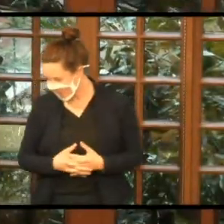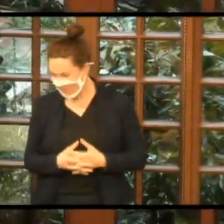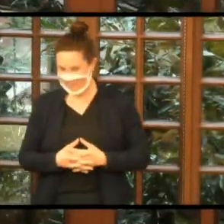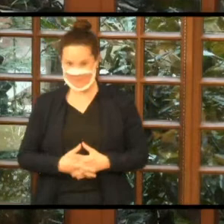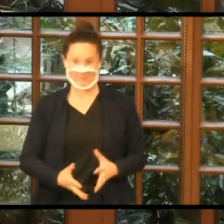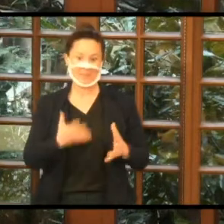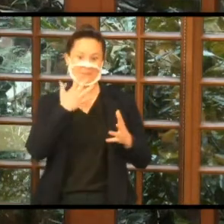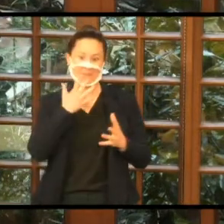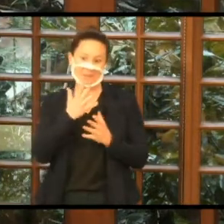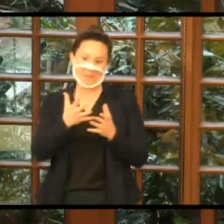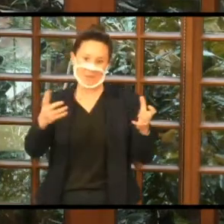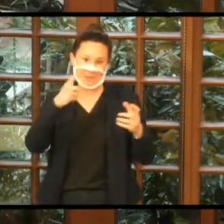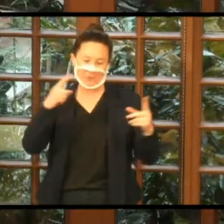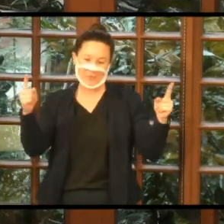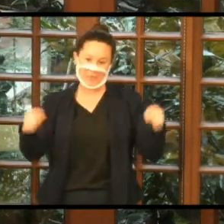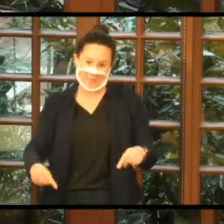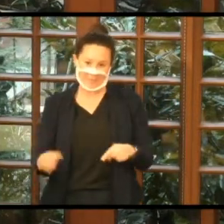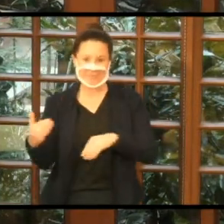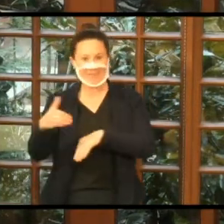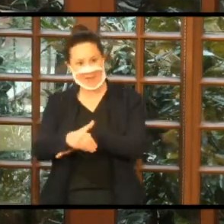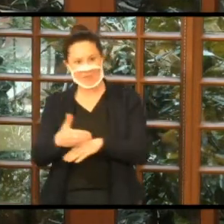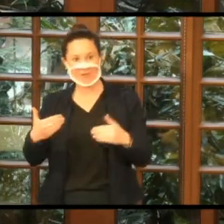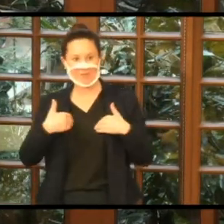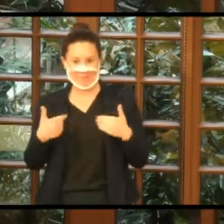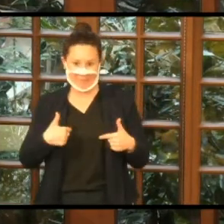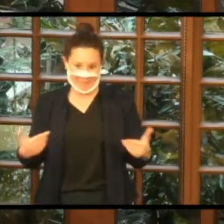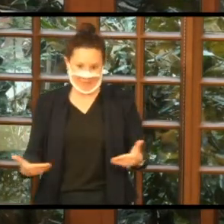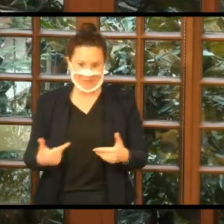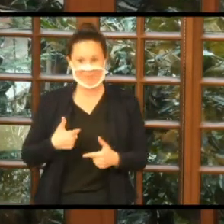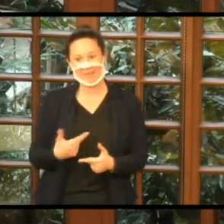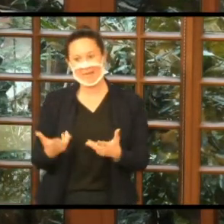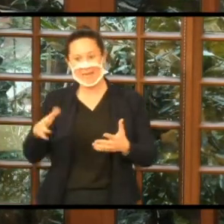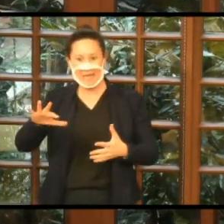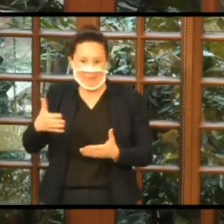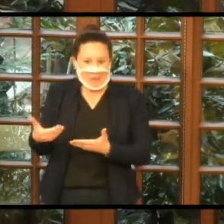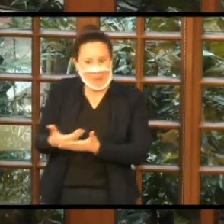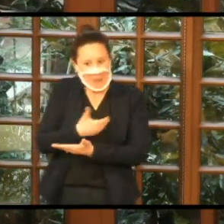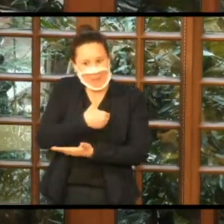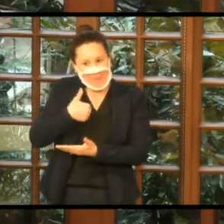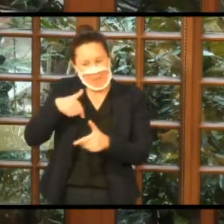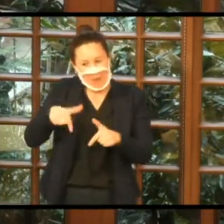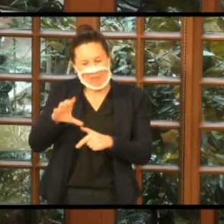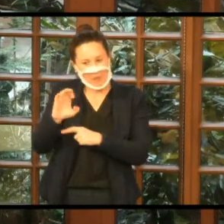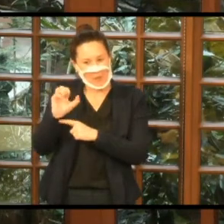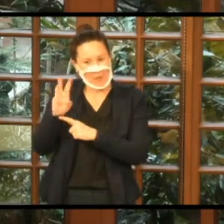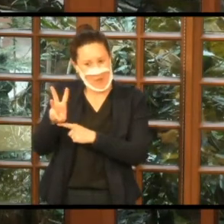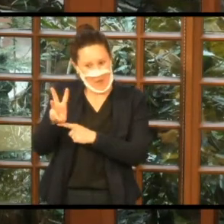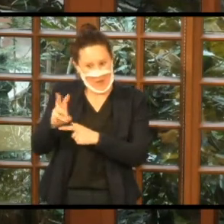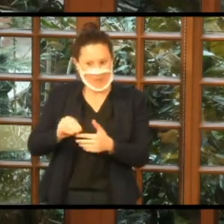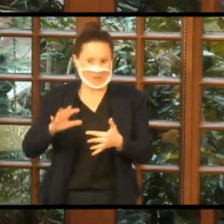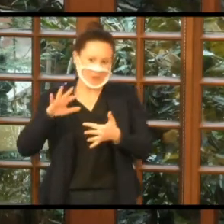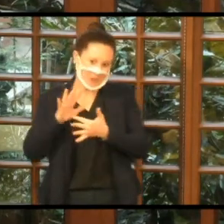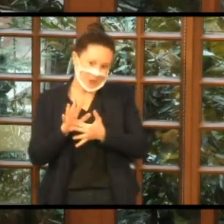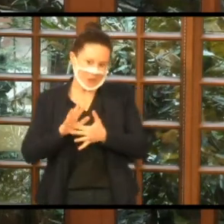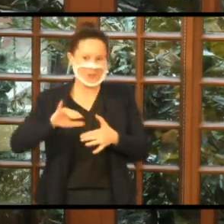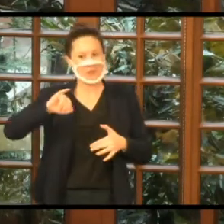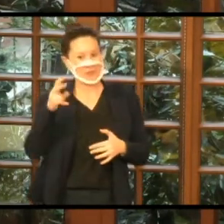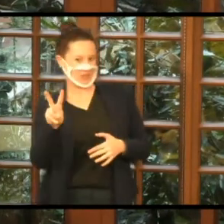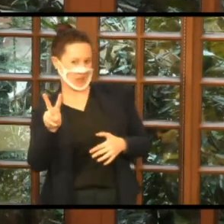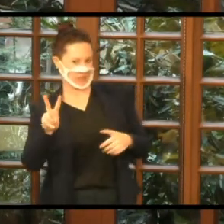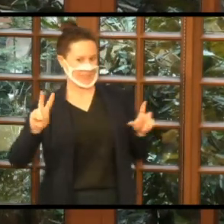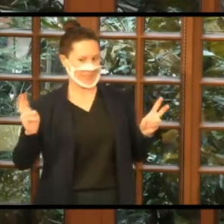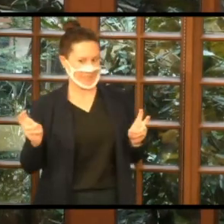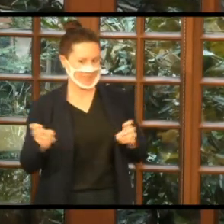Thanks so much for being here, for having me. I'm a relatively new member of the Claw on the junior varsity, but